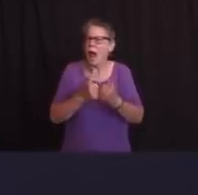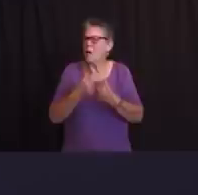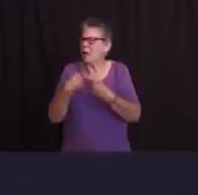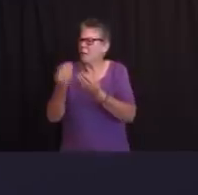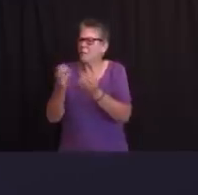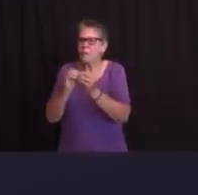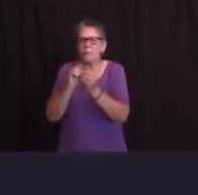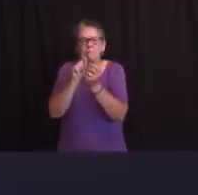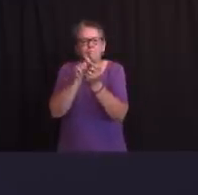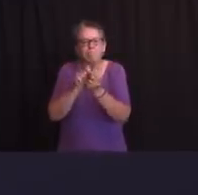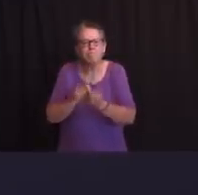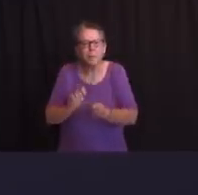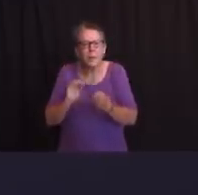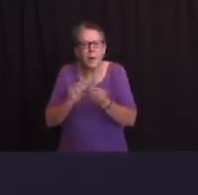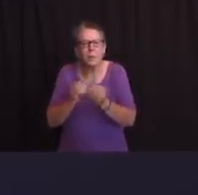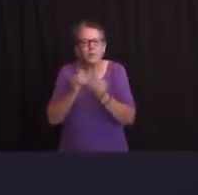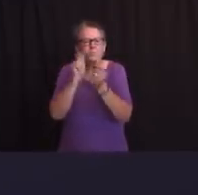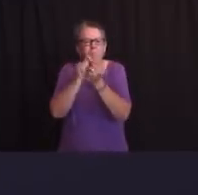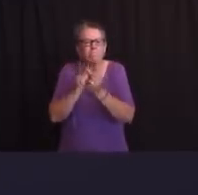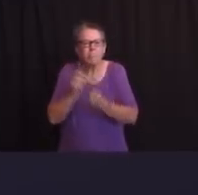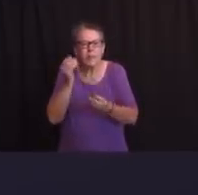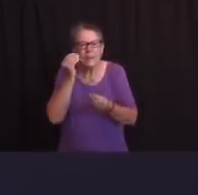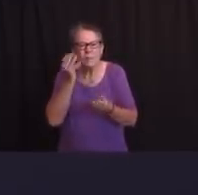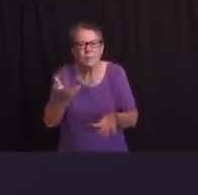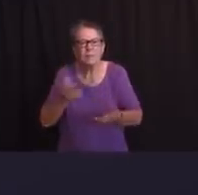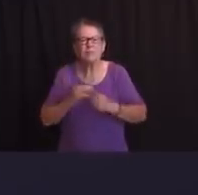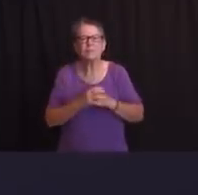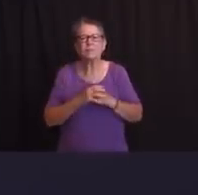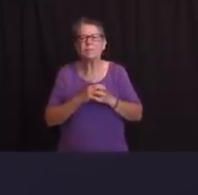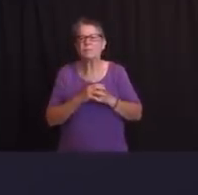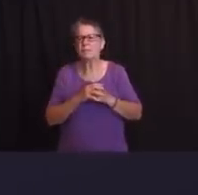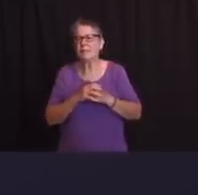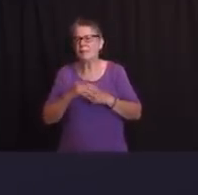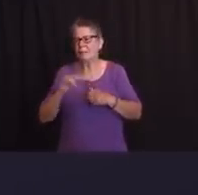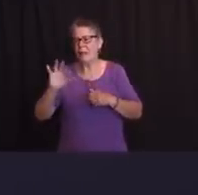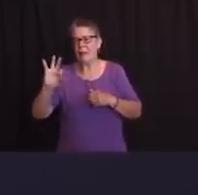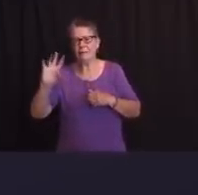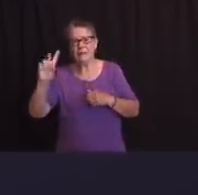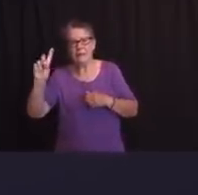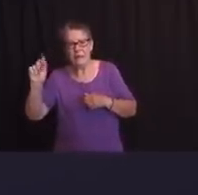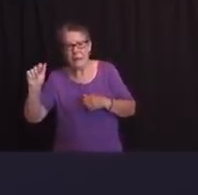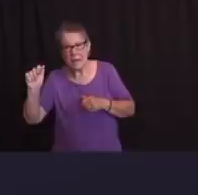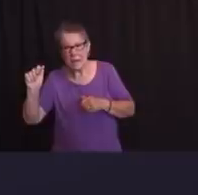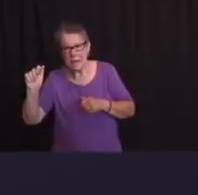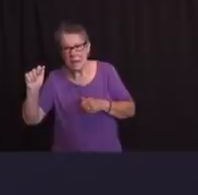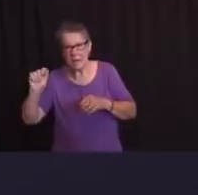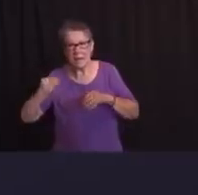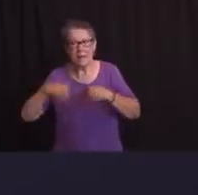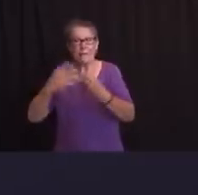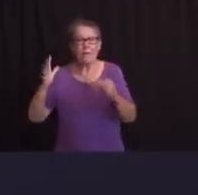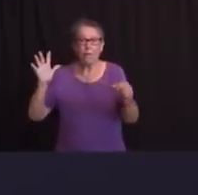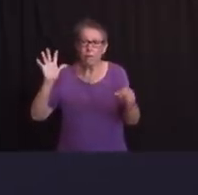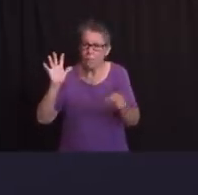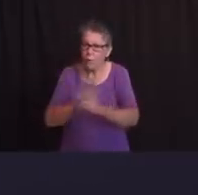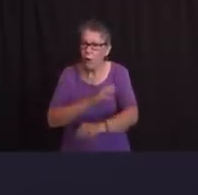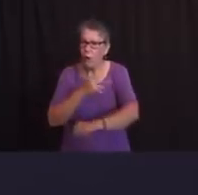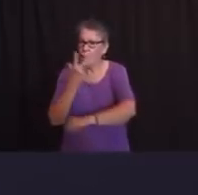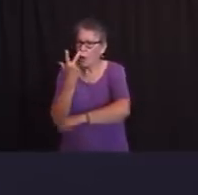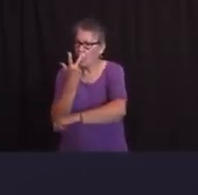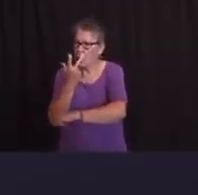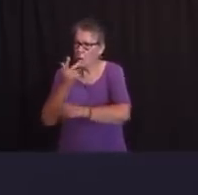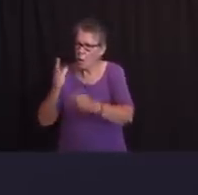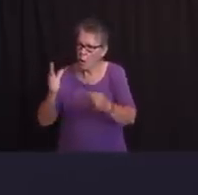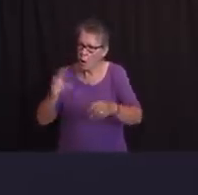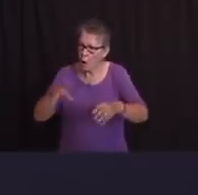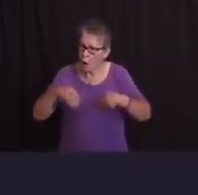you increase if the FDA does give full approval for the J&J, Pfizer, and Moderna? Would you have a vaccine passport, or